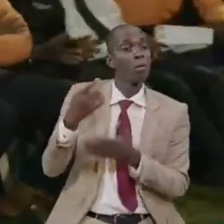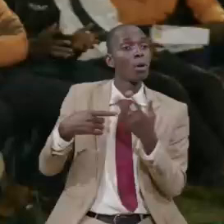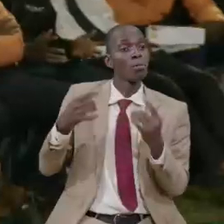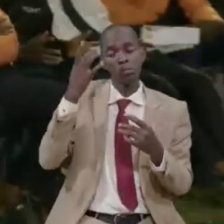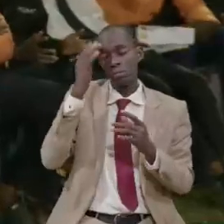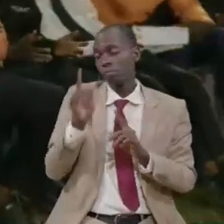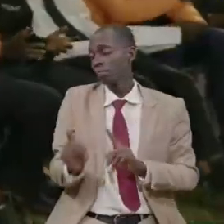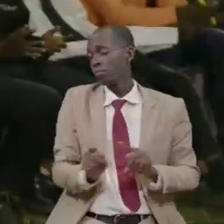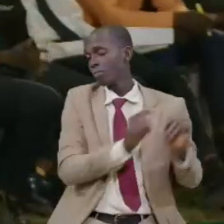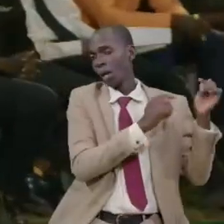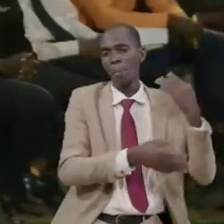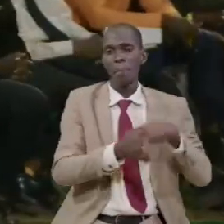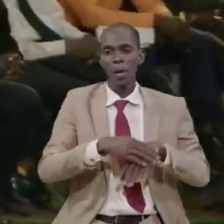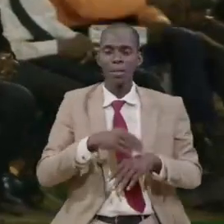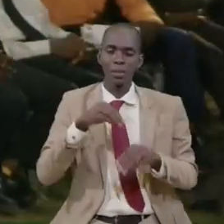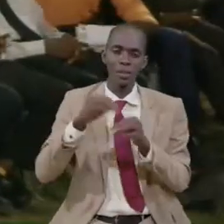amen